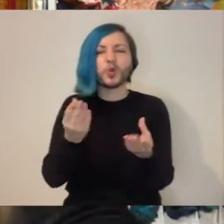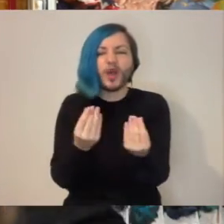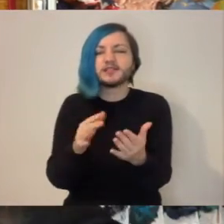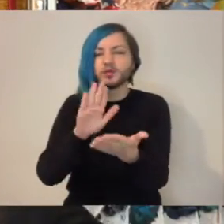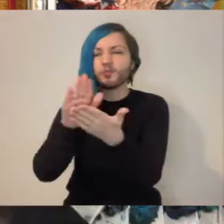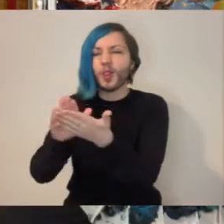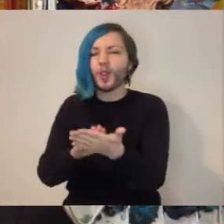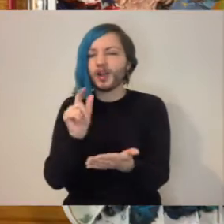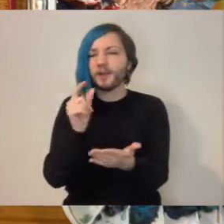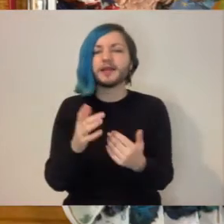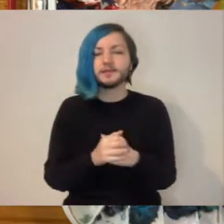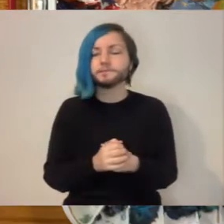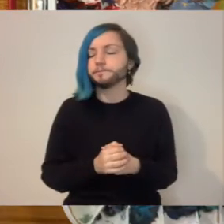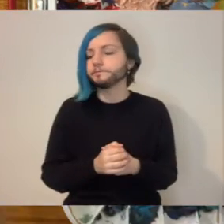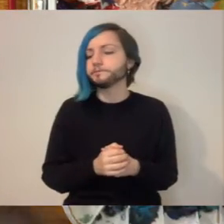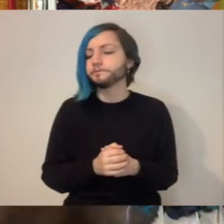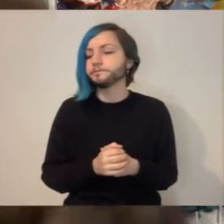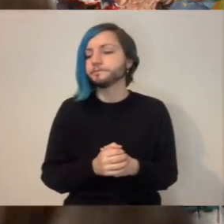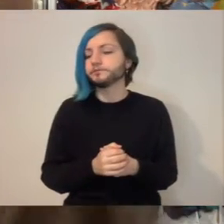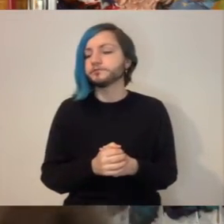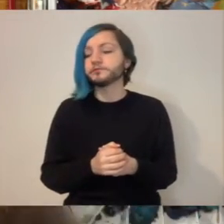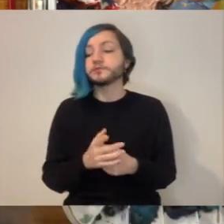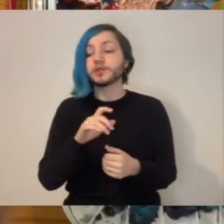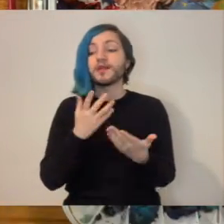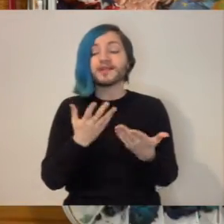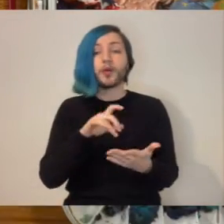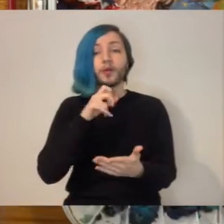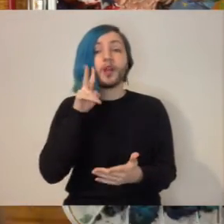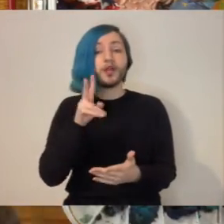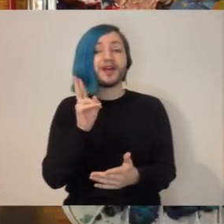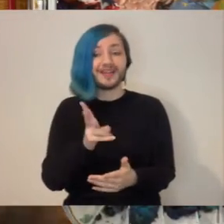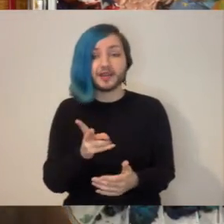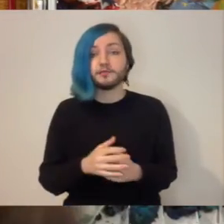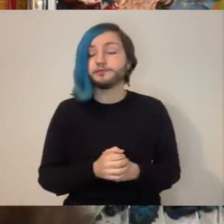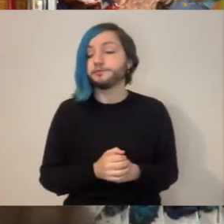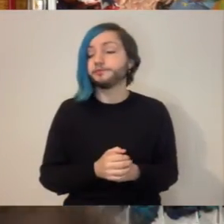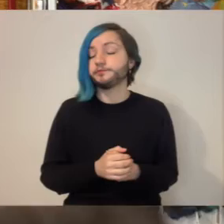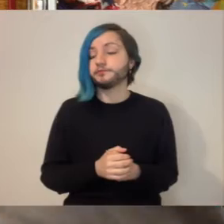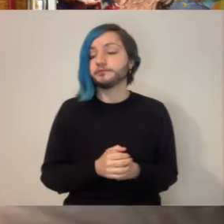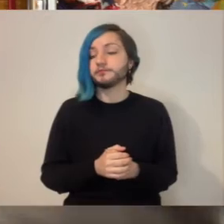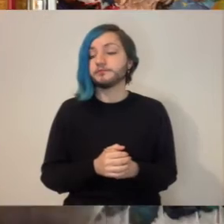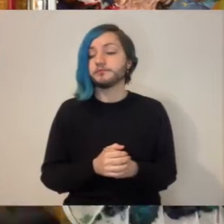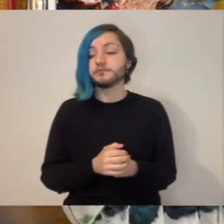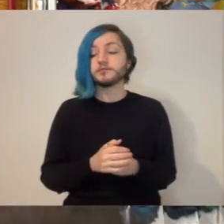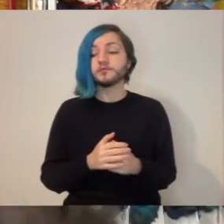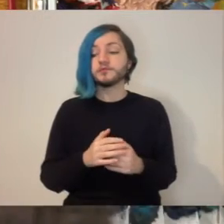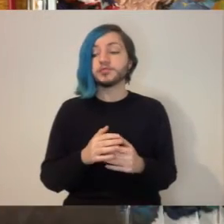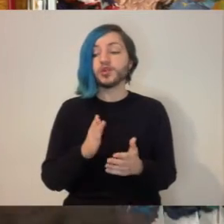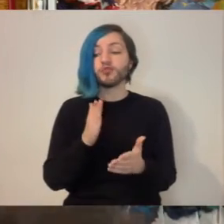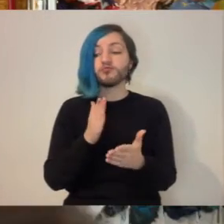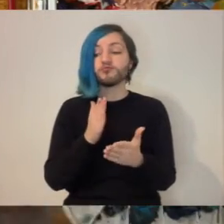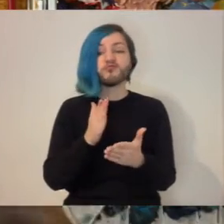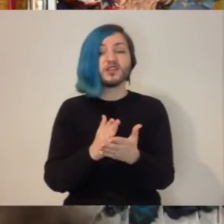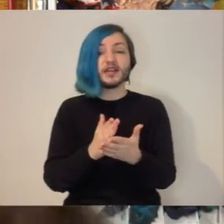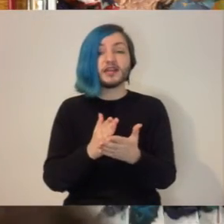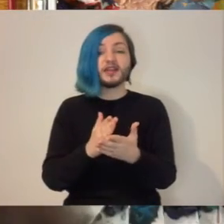so wet, but anyway, just blot it a bit just for this exercise. I'm going to go in, I'm going to look at it again now. So I almost forget that